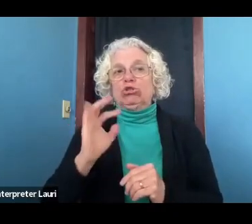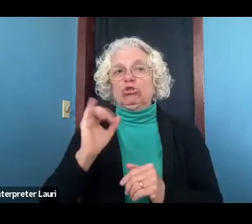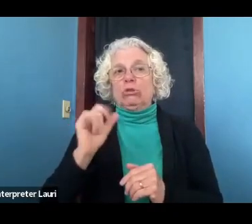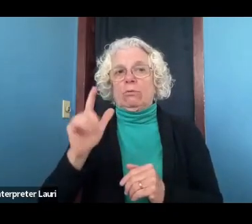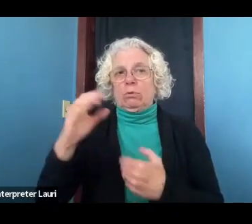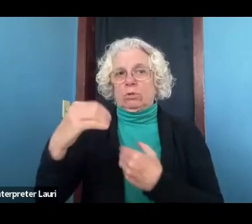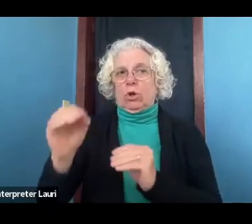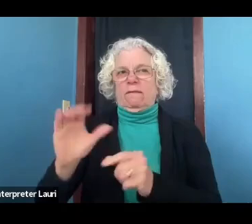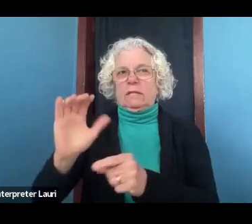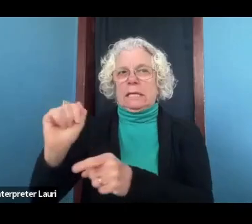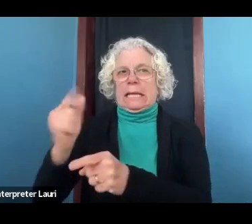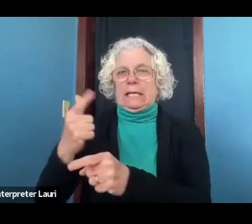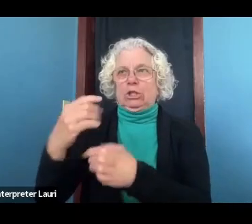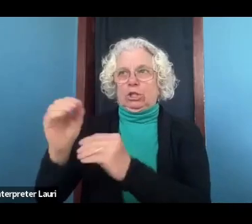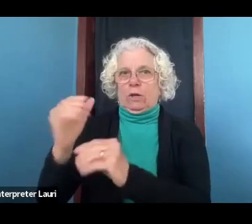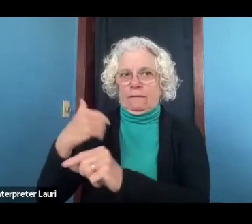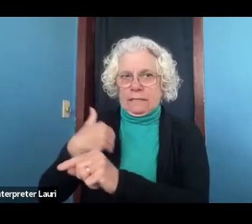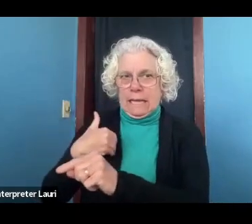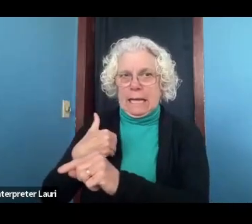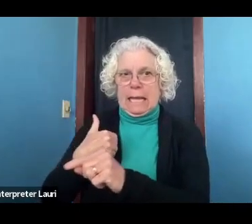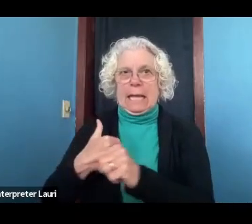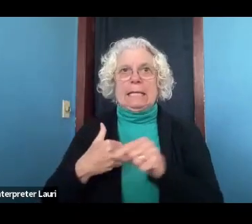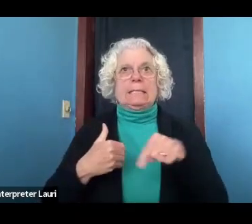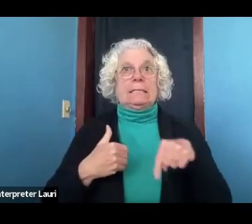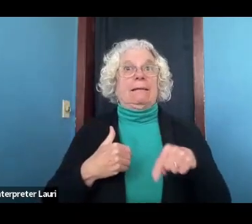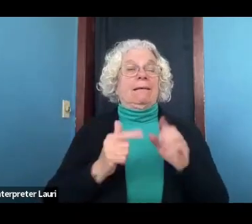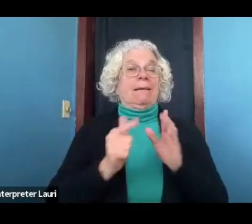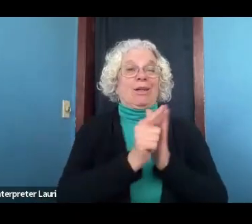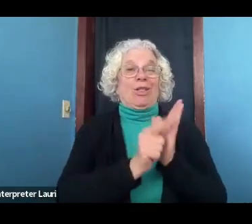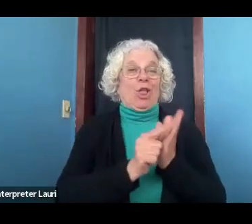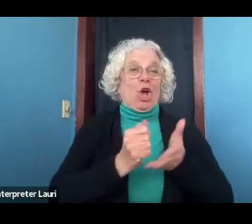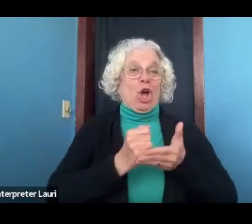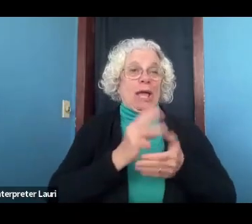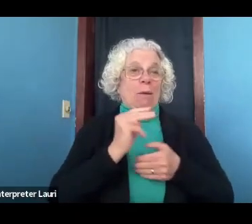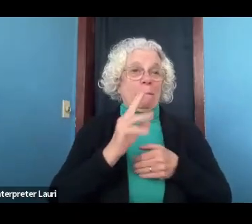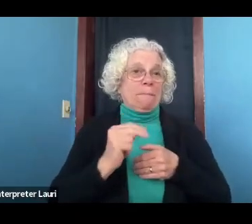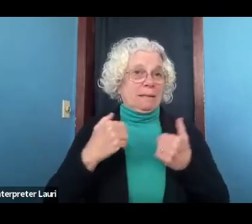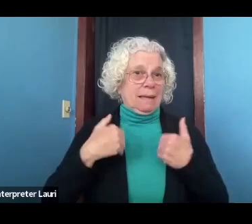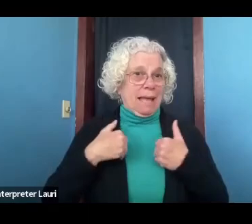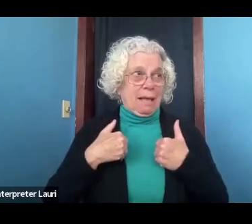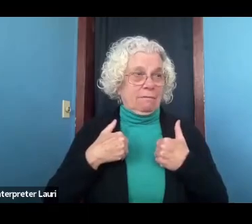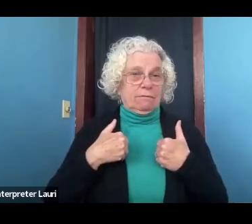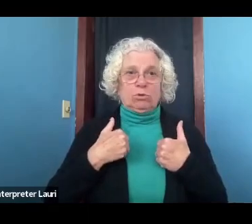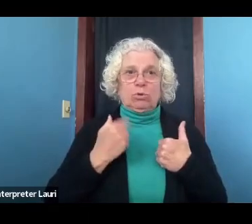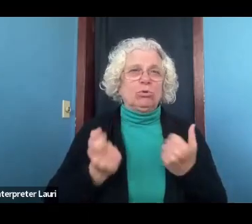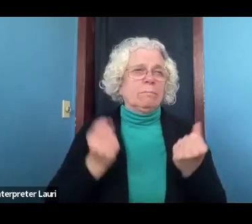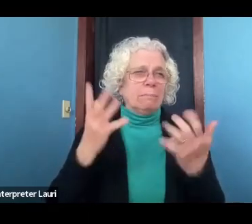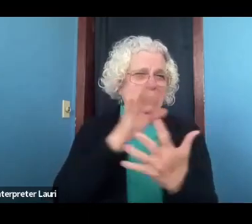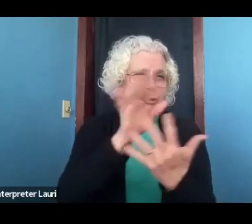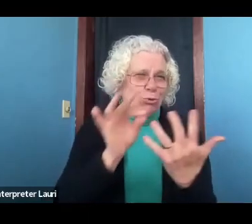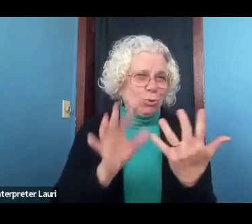Our Law Help Min has another one. So you can see it's many different versions.